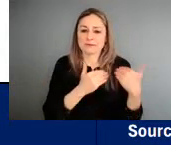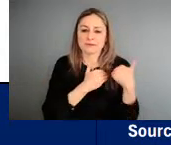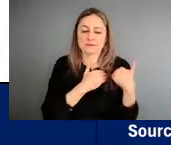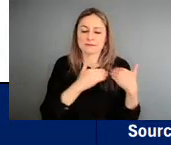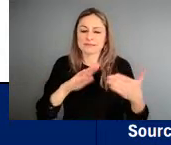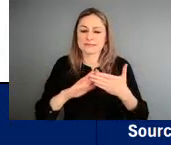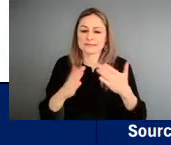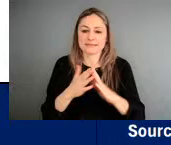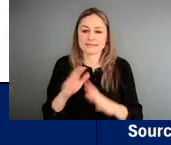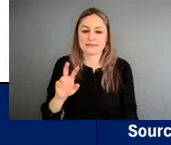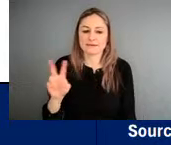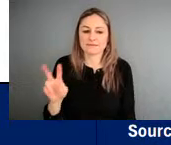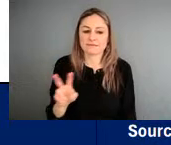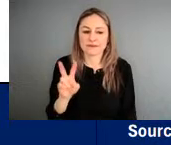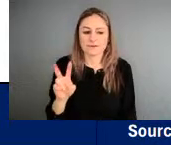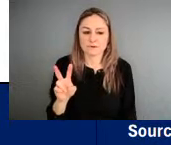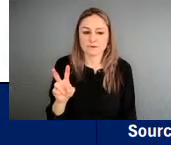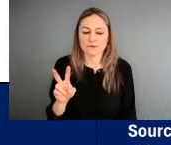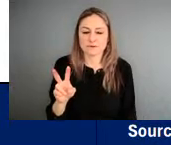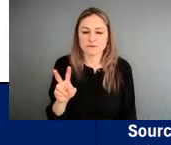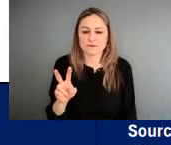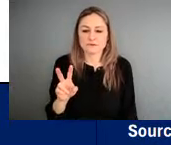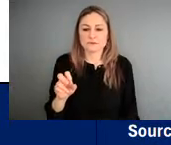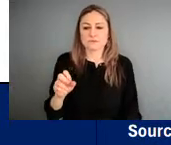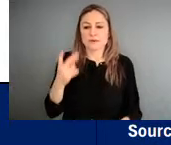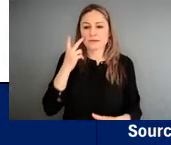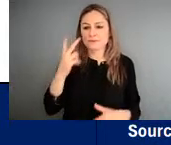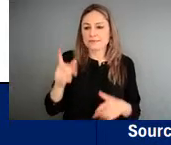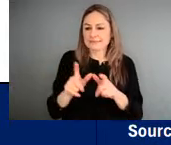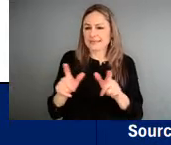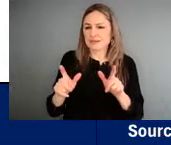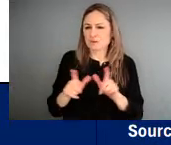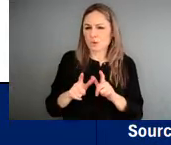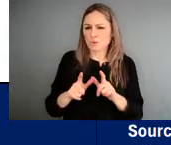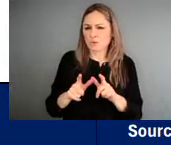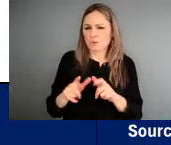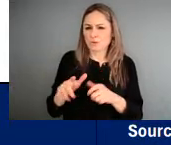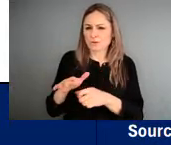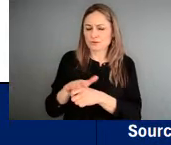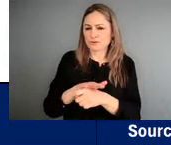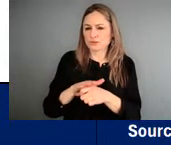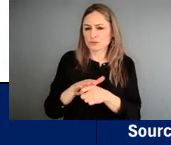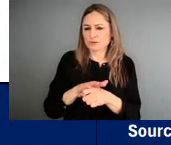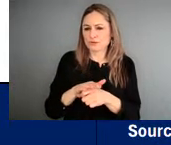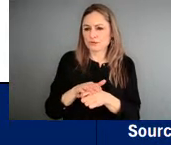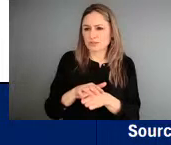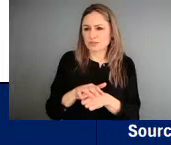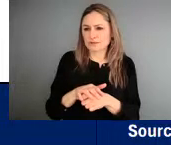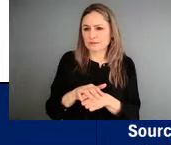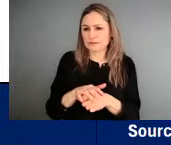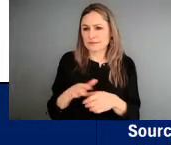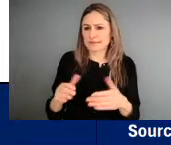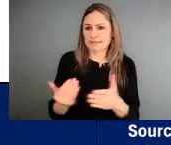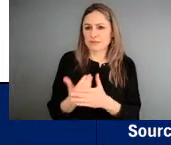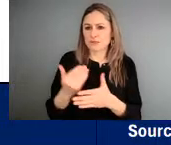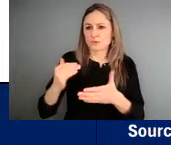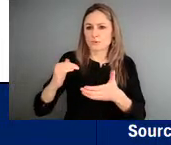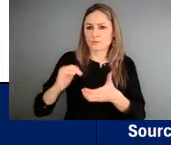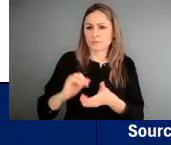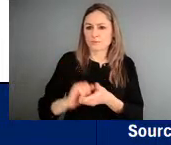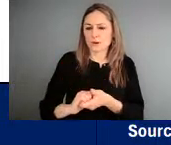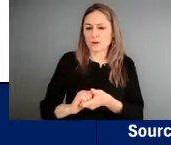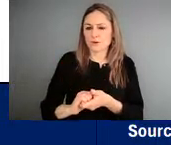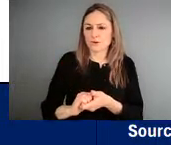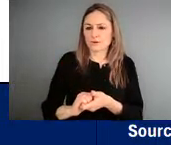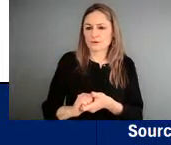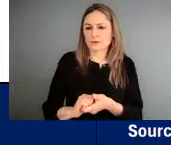Vancouver now. So I don't see local jurisdictions as being the new partner in that process. I